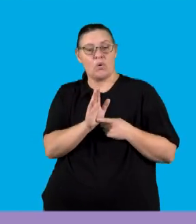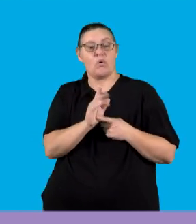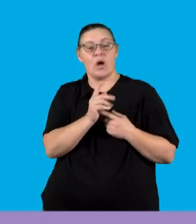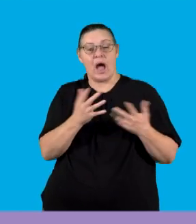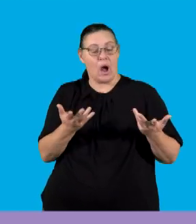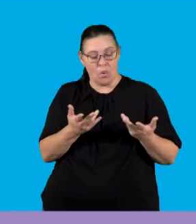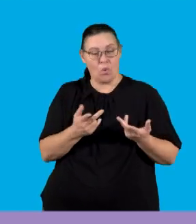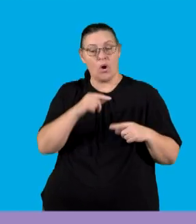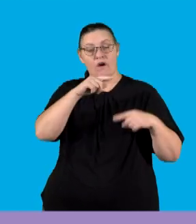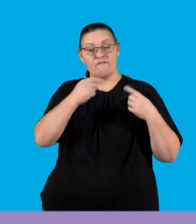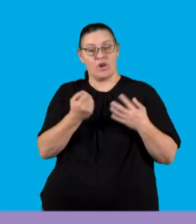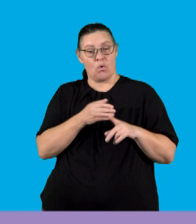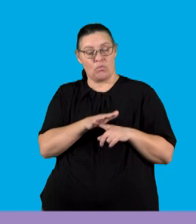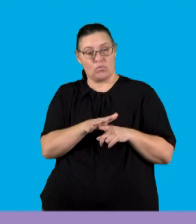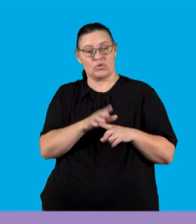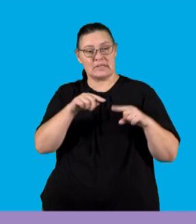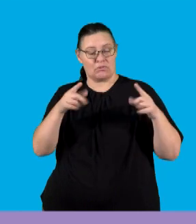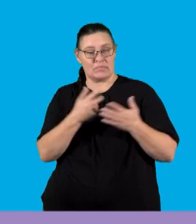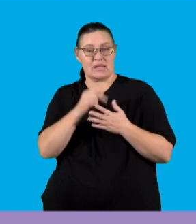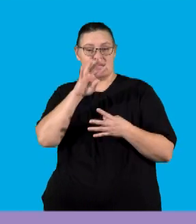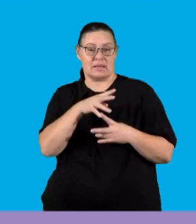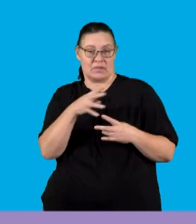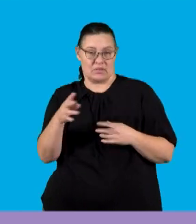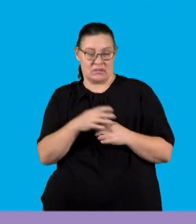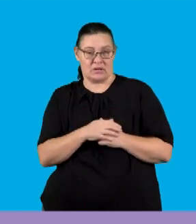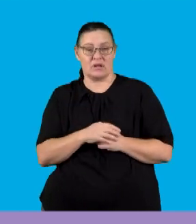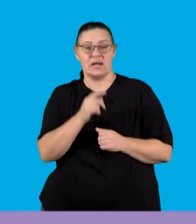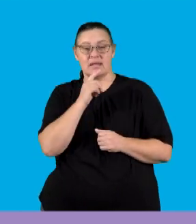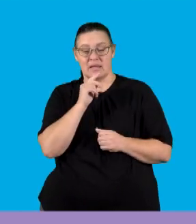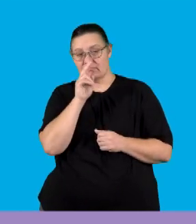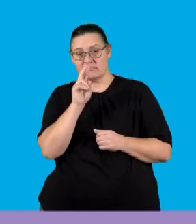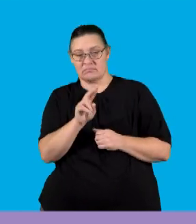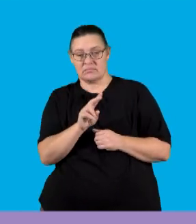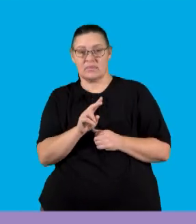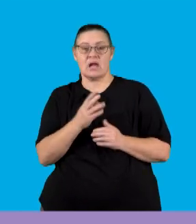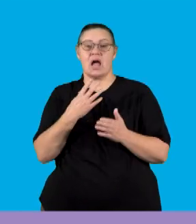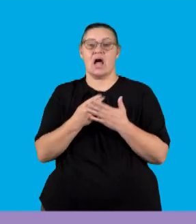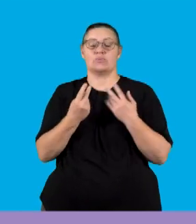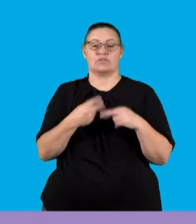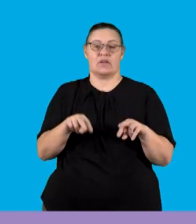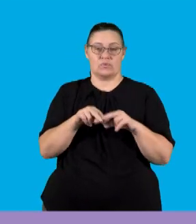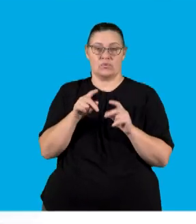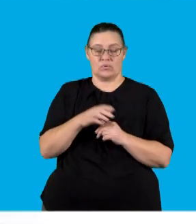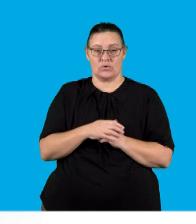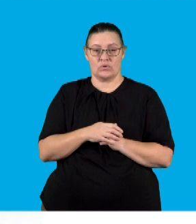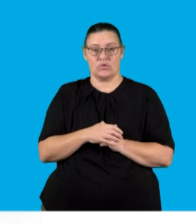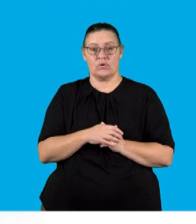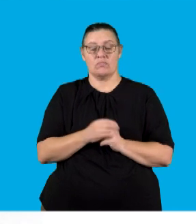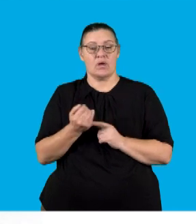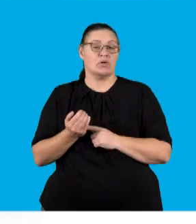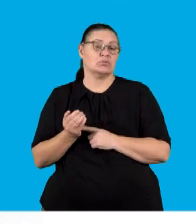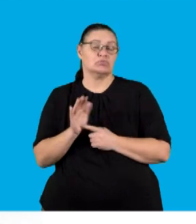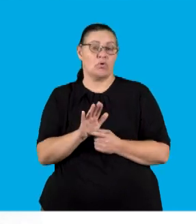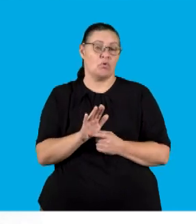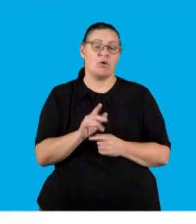we showed these input values in flow diagrams and in tables. Then we went on to look at our output values,